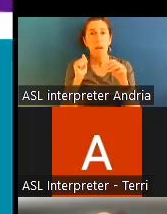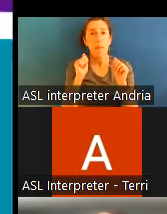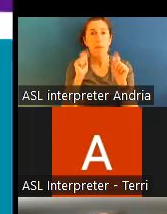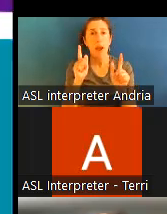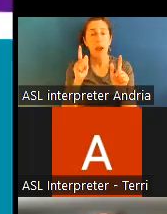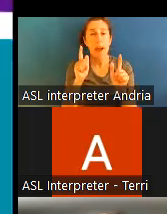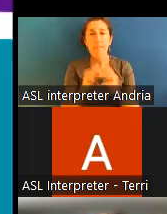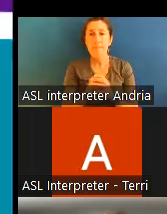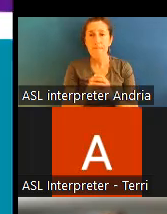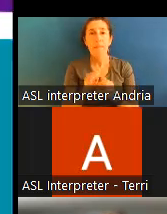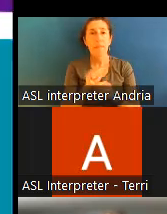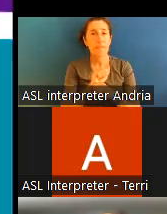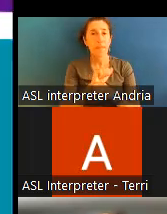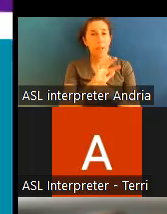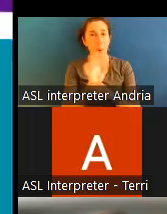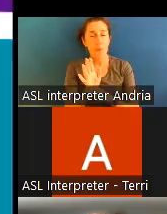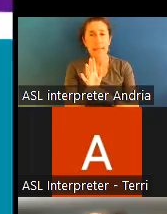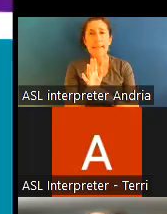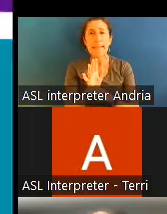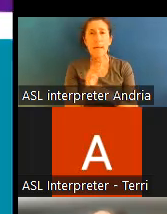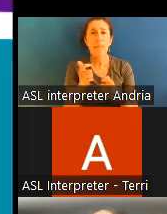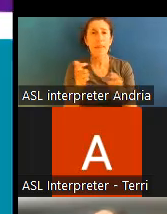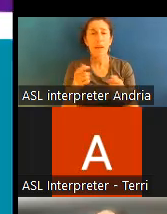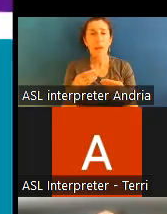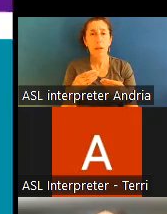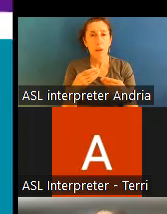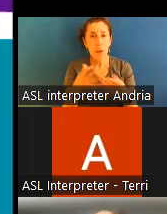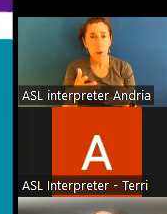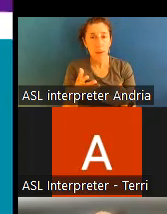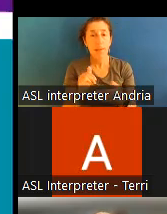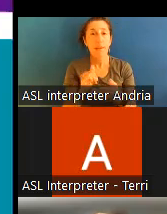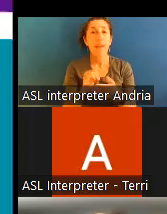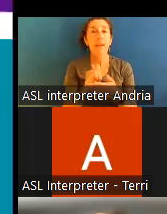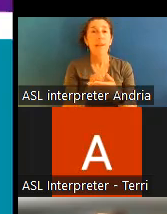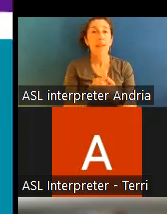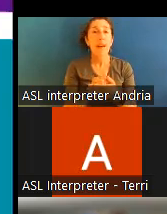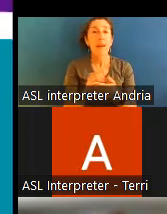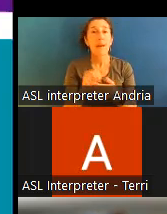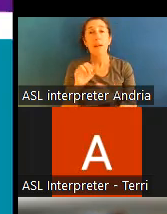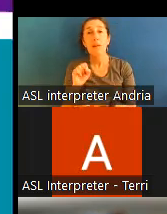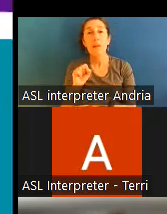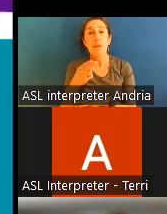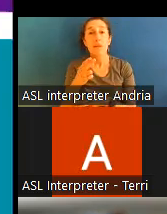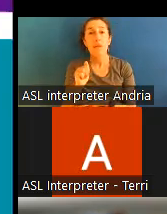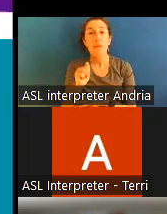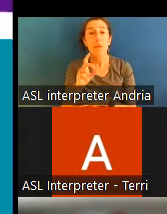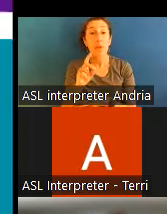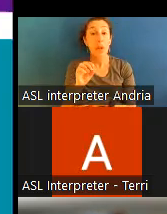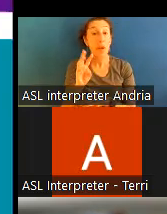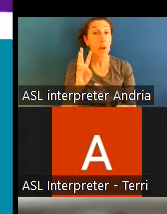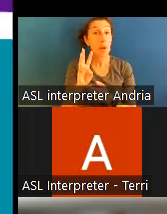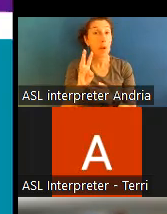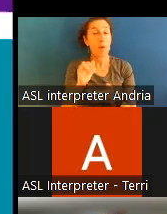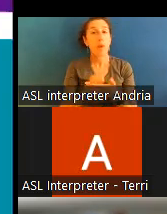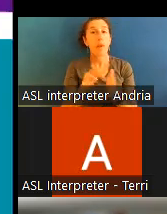started talking about domestic violence being the shadow pandemic, nobody in the field was surprised by this. Like, we all knew this was